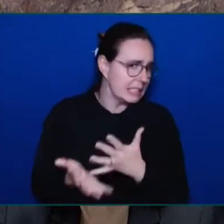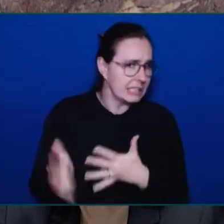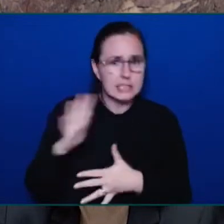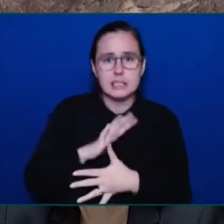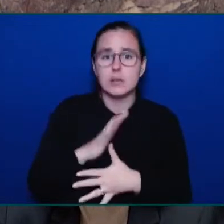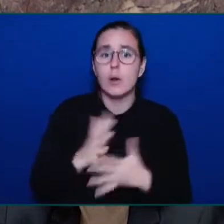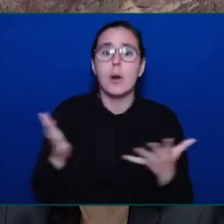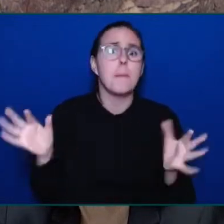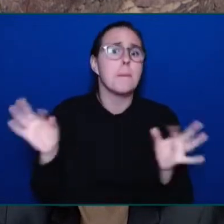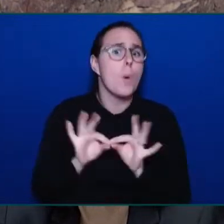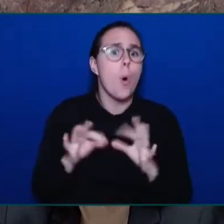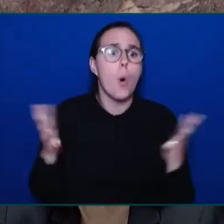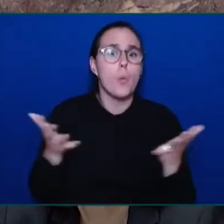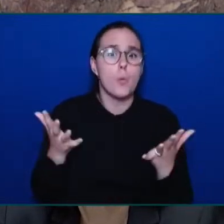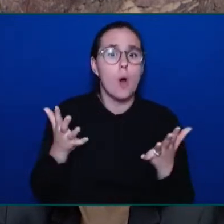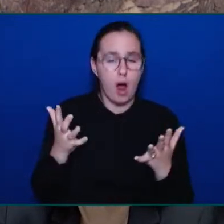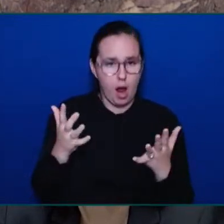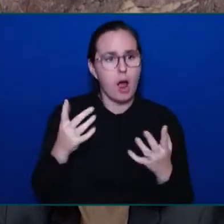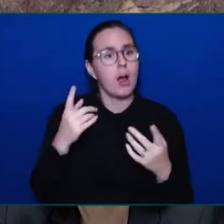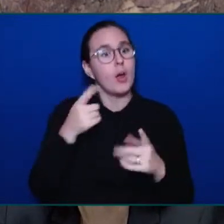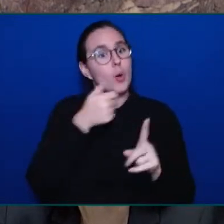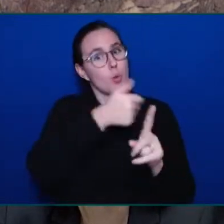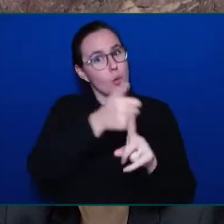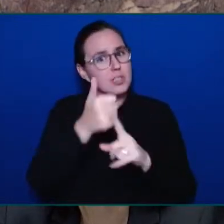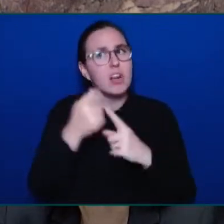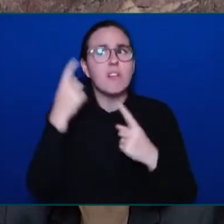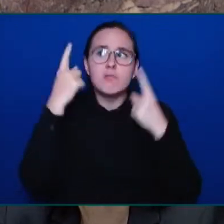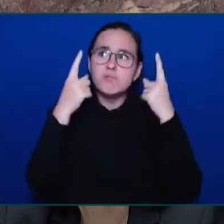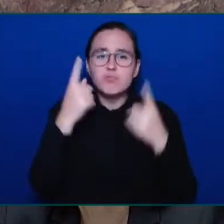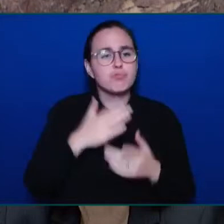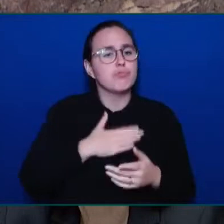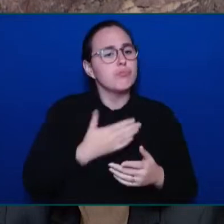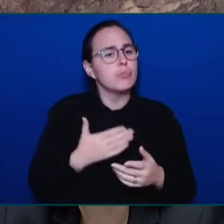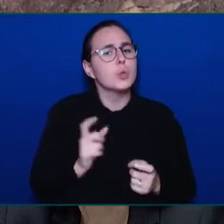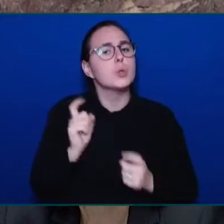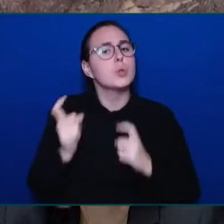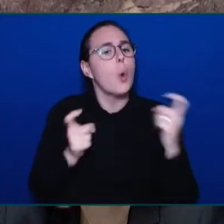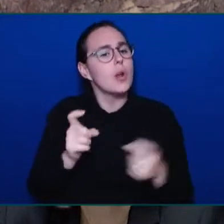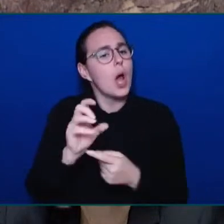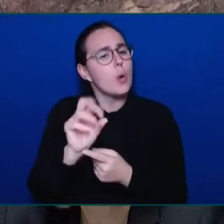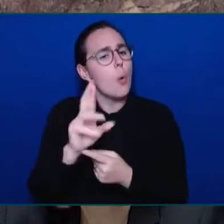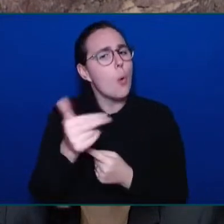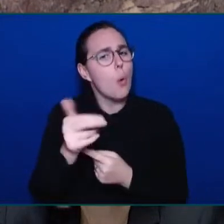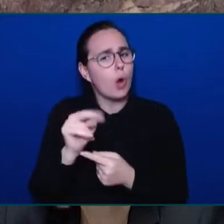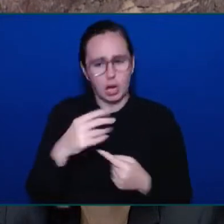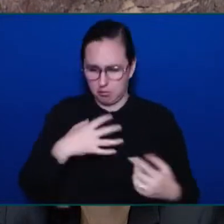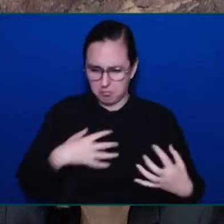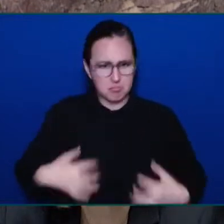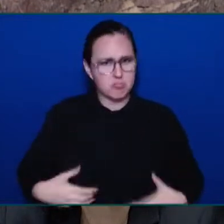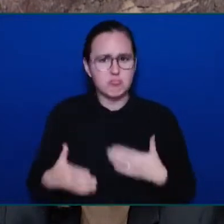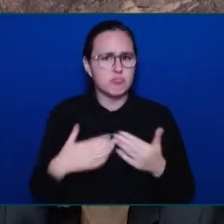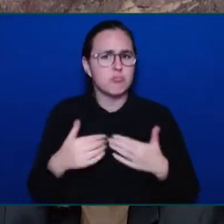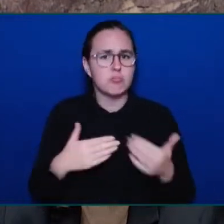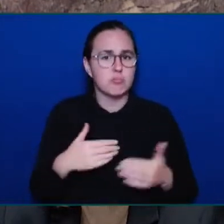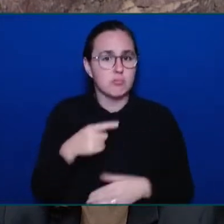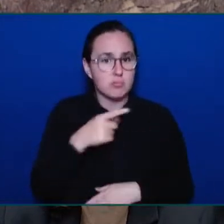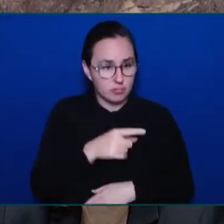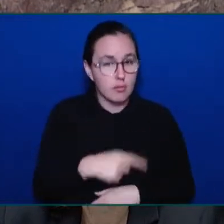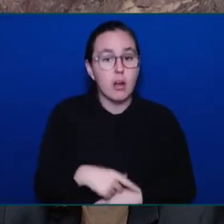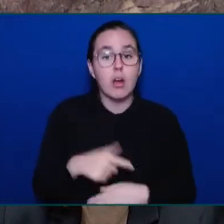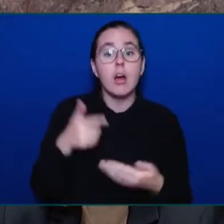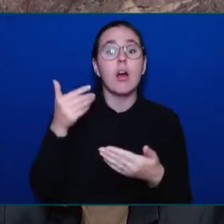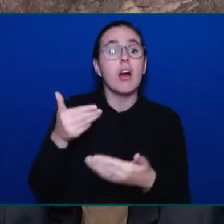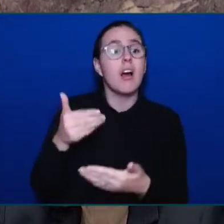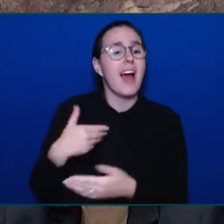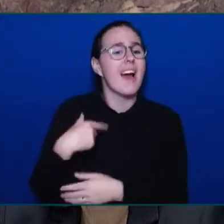So I would really encourage all of us as we move toward Green Shirt Day, which will happen in just a very short period of time in honor of